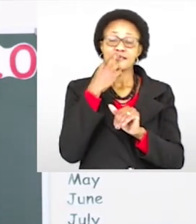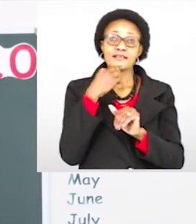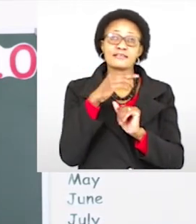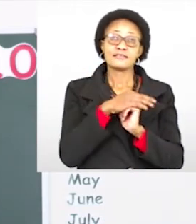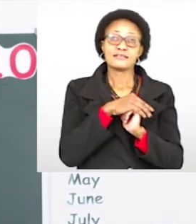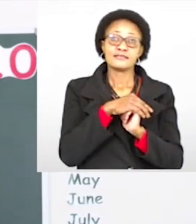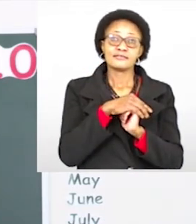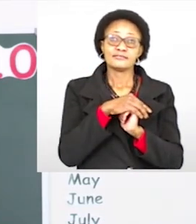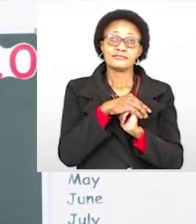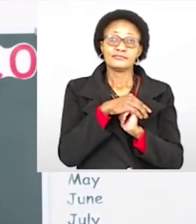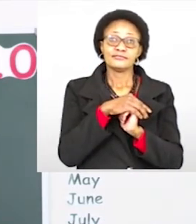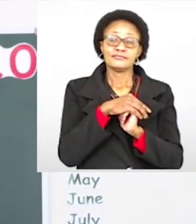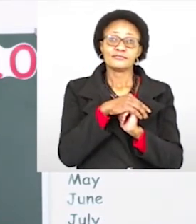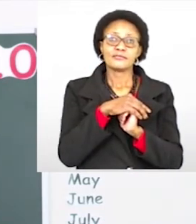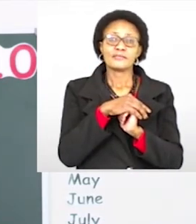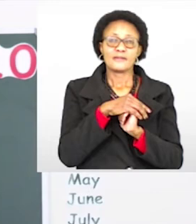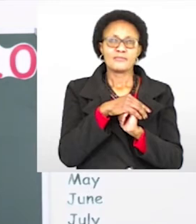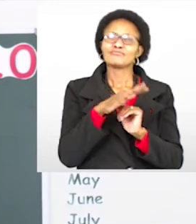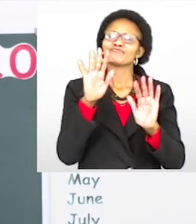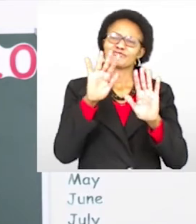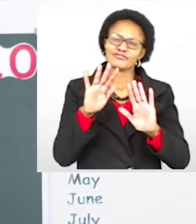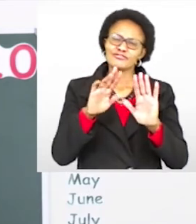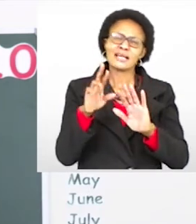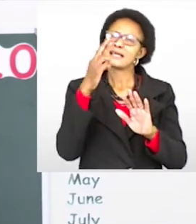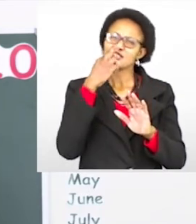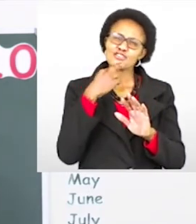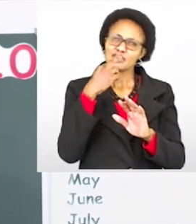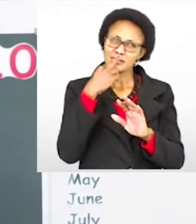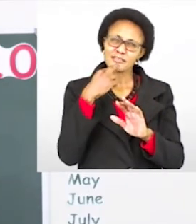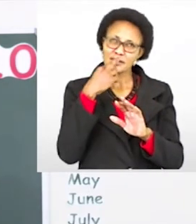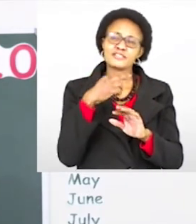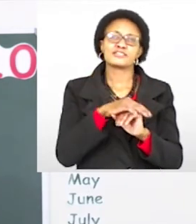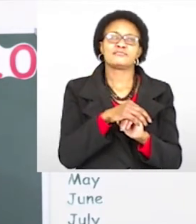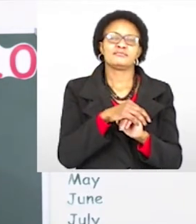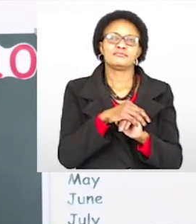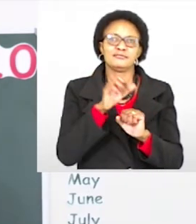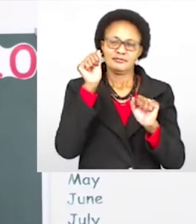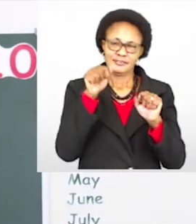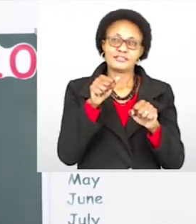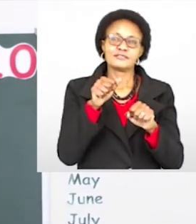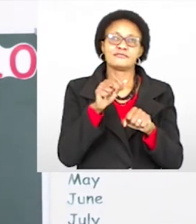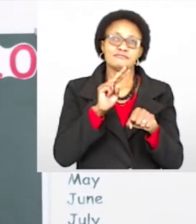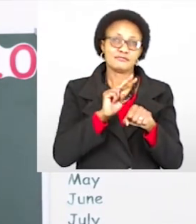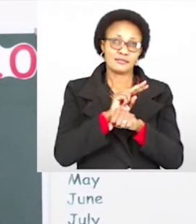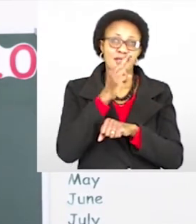always use something that's very close to red as well. So this is my red hat for now.